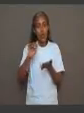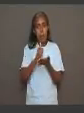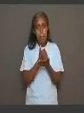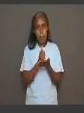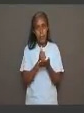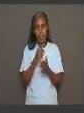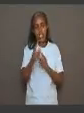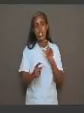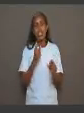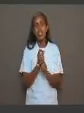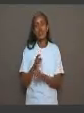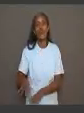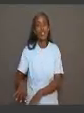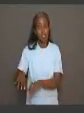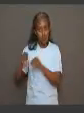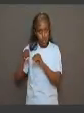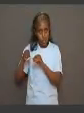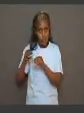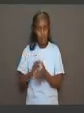age of the students?